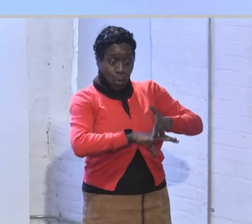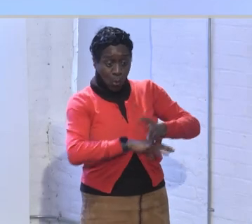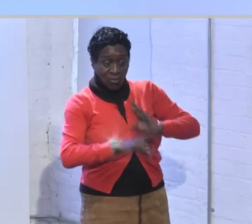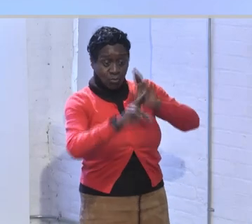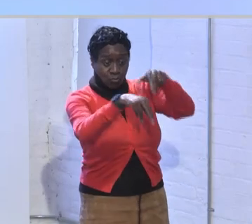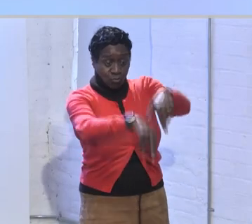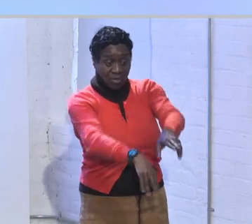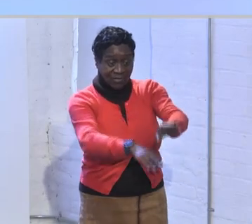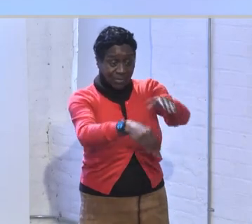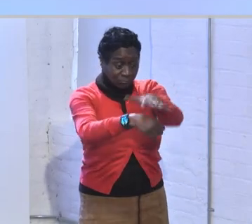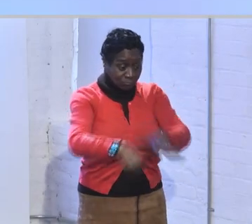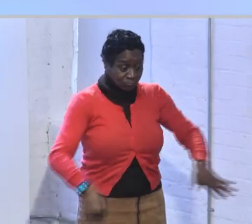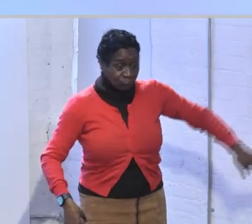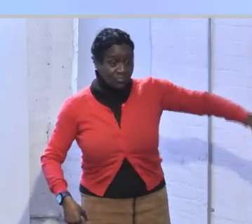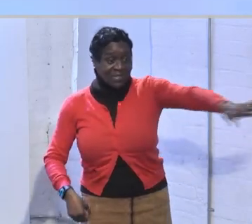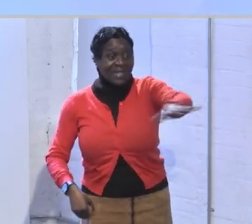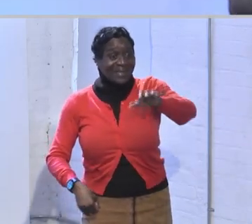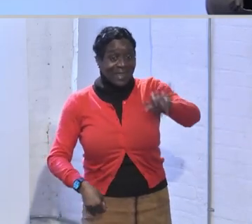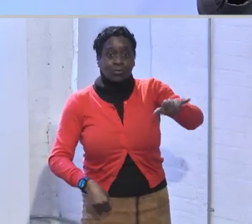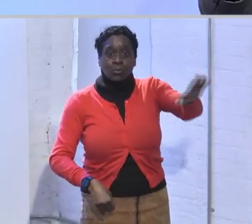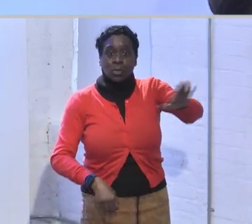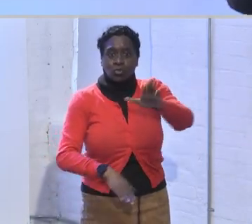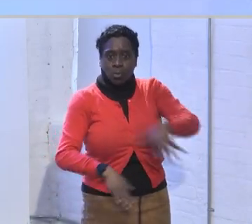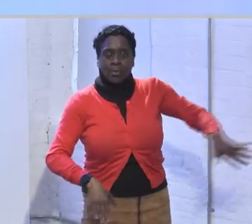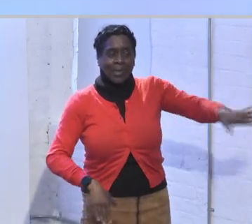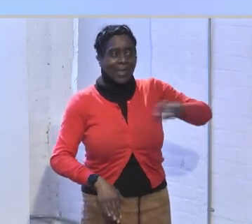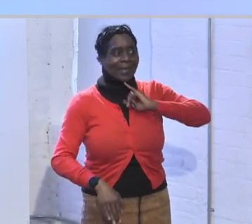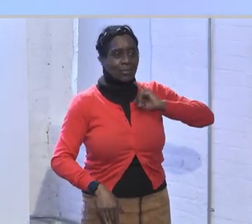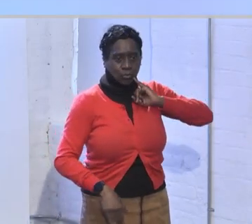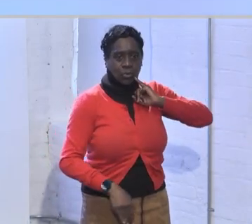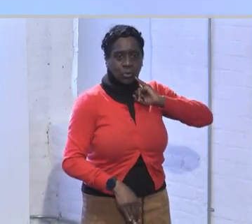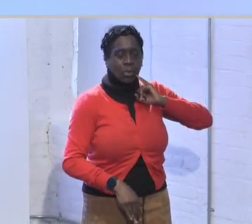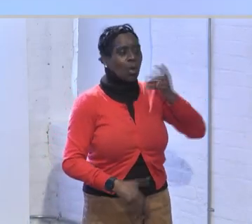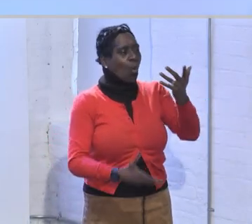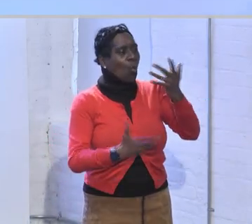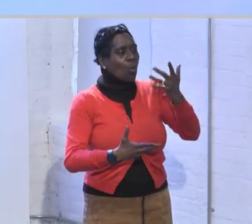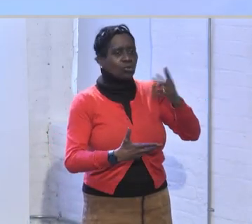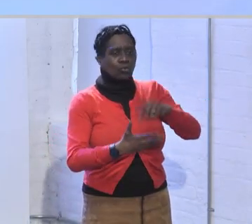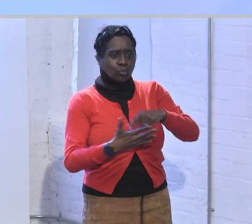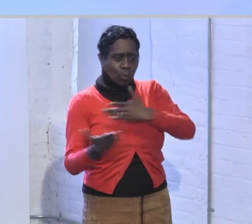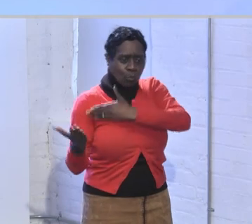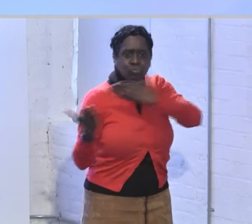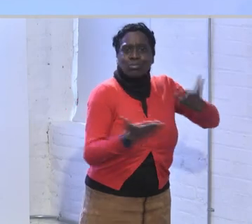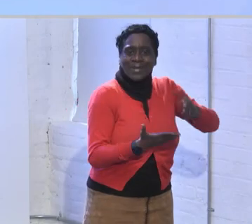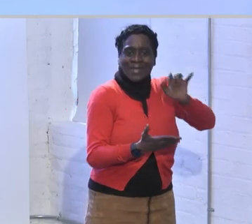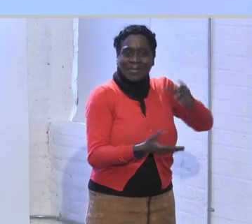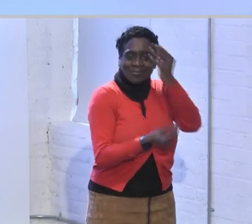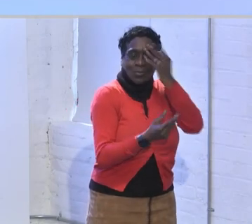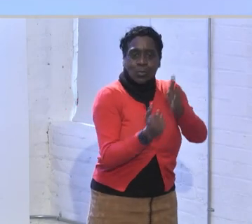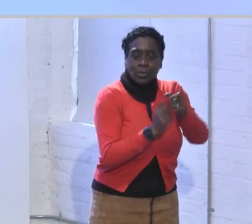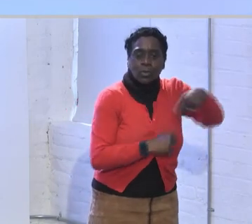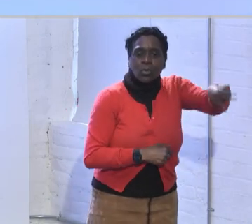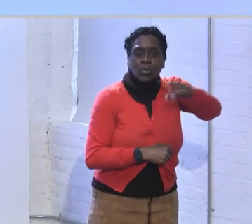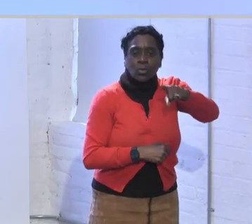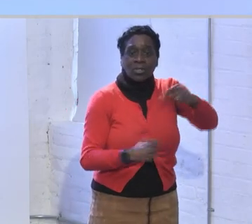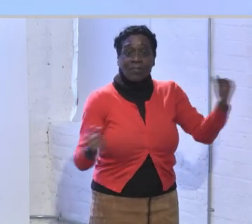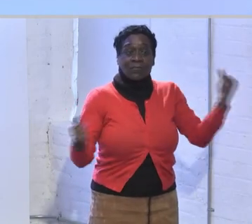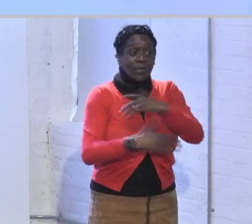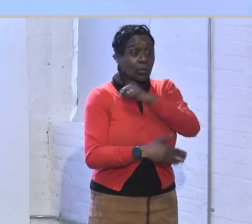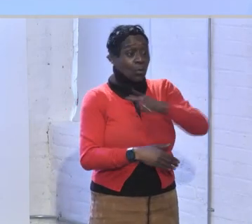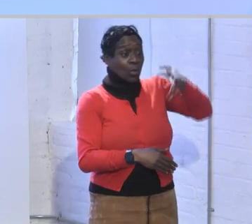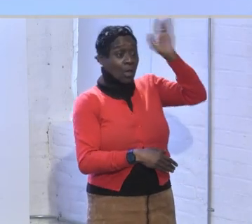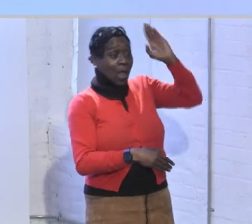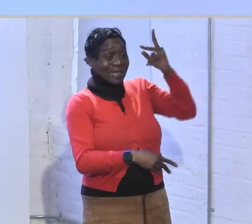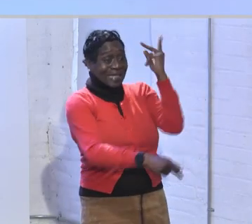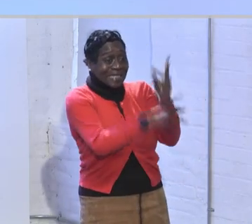going into the land of Canaan. It's going to be yours. And I want you to take certain things with you, that thou mightest fear the Lord thy God to keep